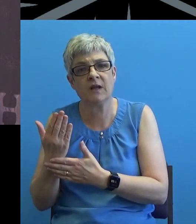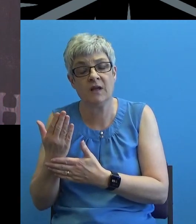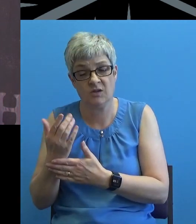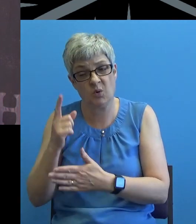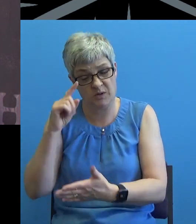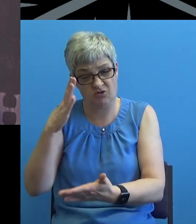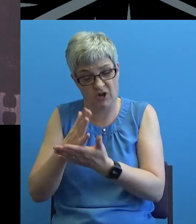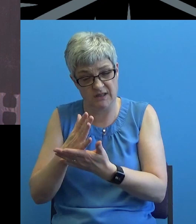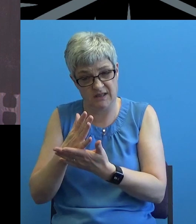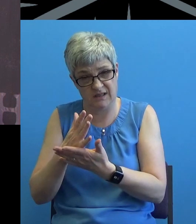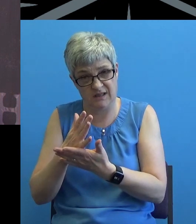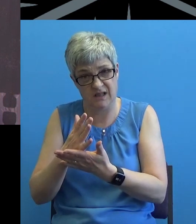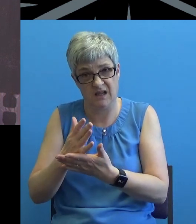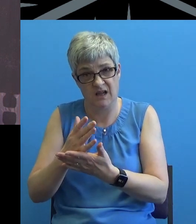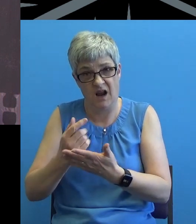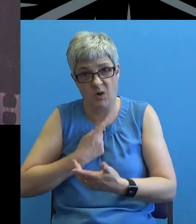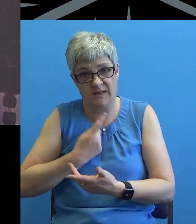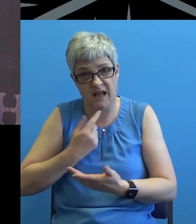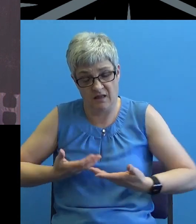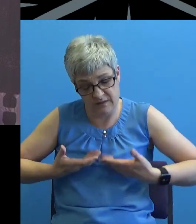And might we trust ourselves to you